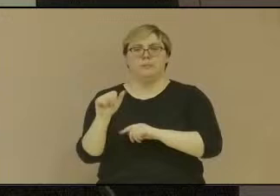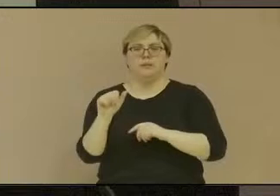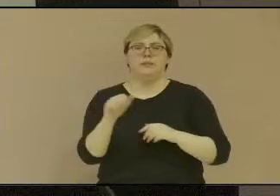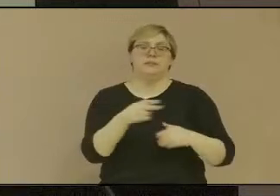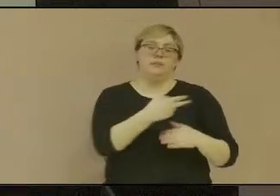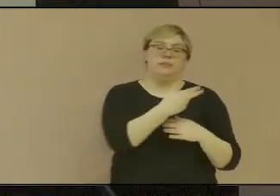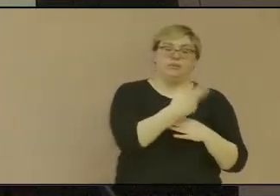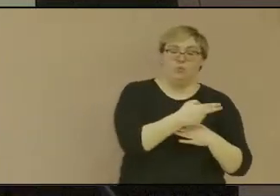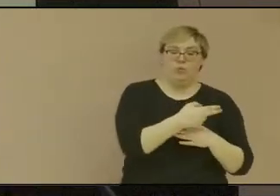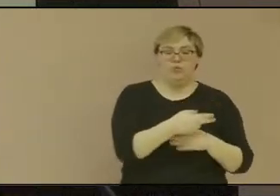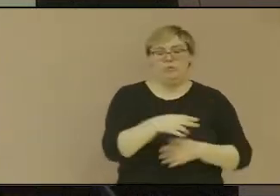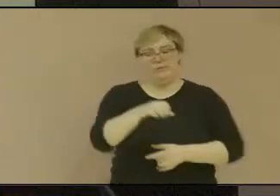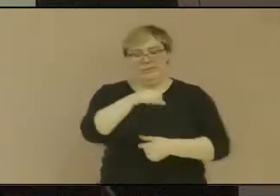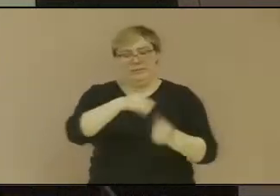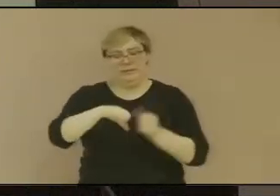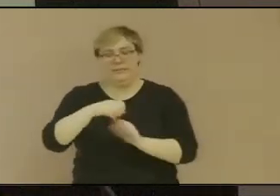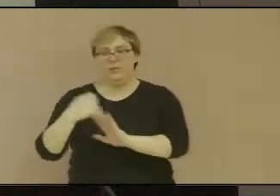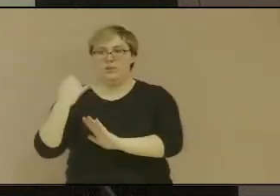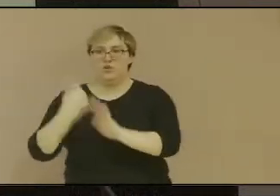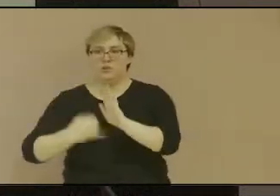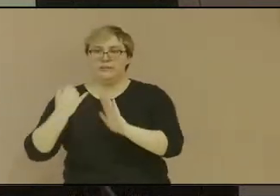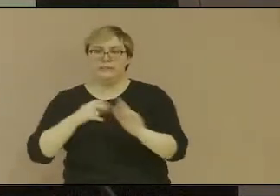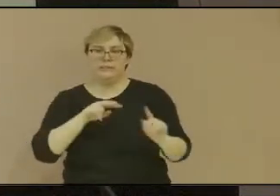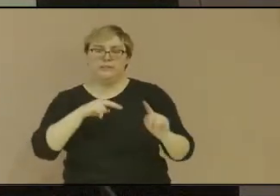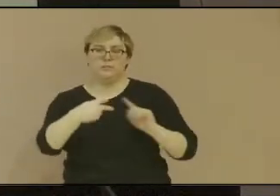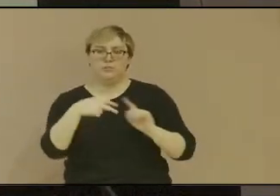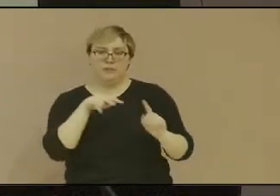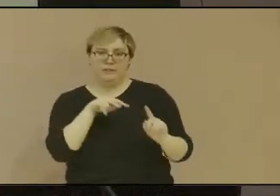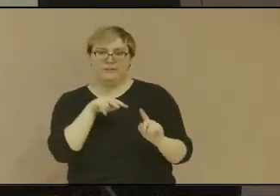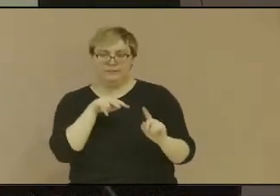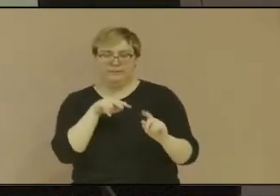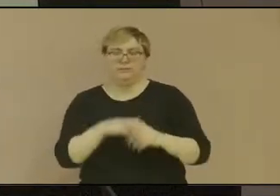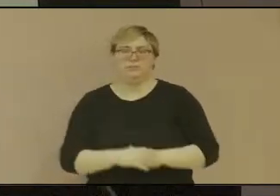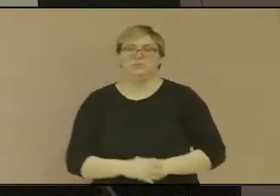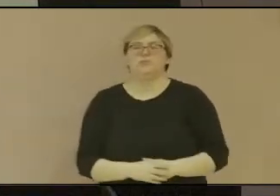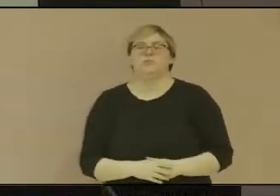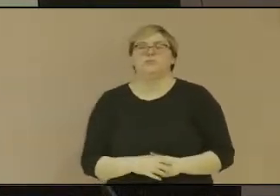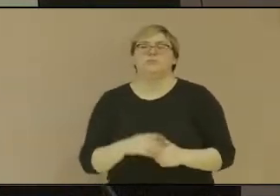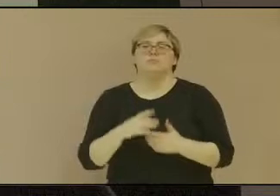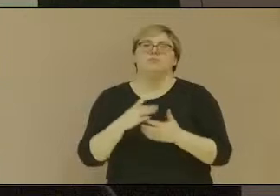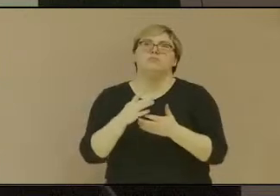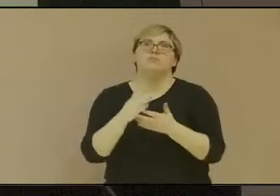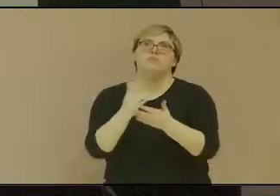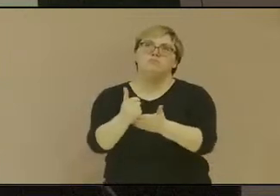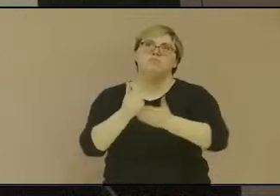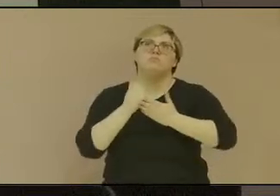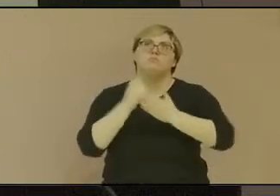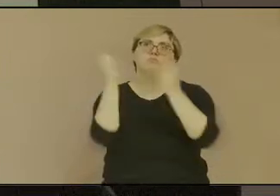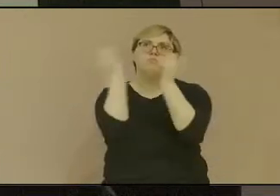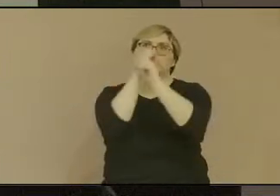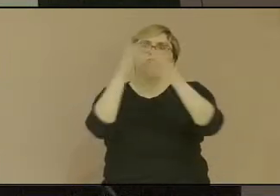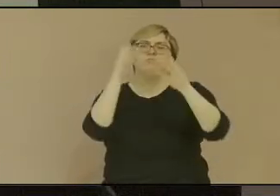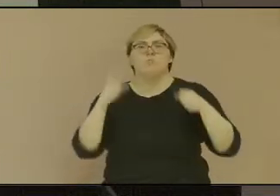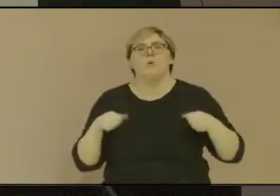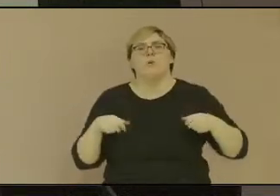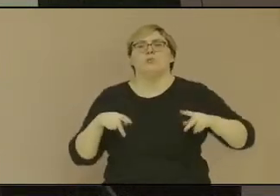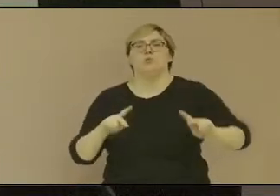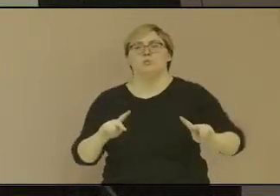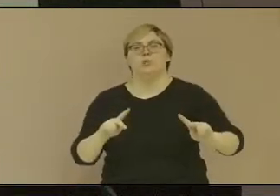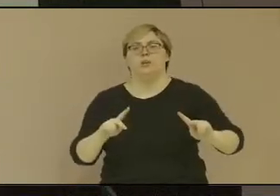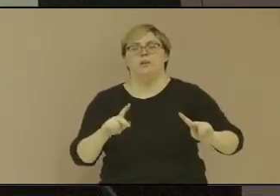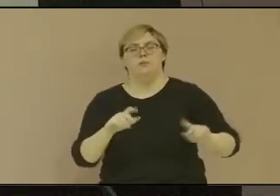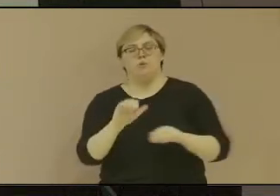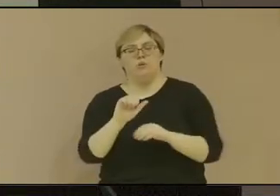Artistic Perspectives, has provided us with the opportunity to challenge ableist understandings of